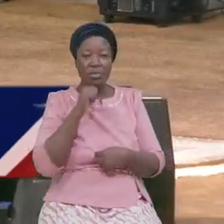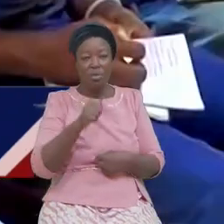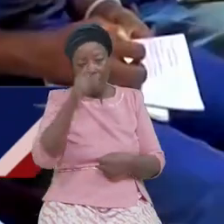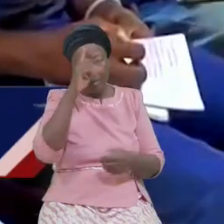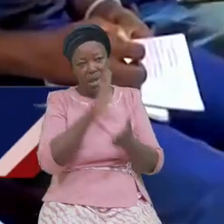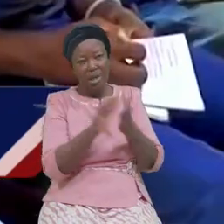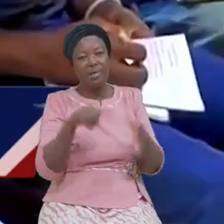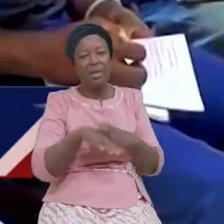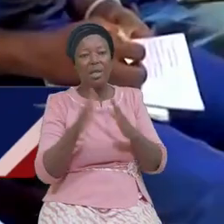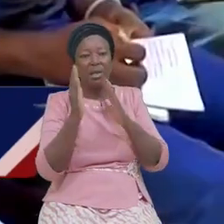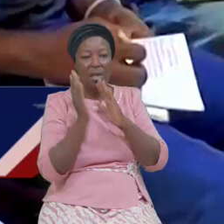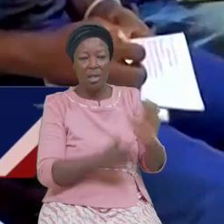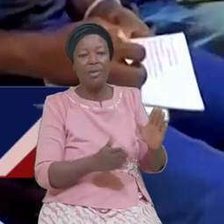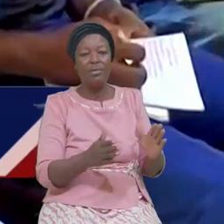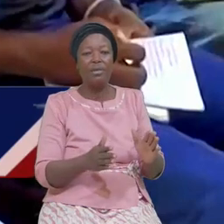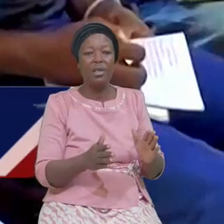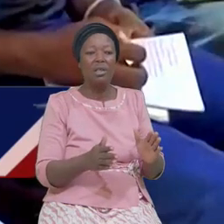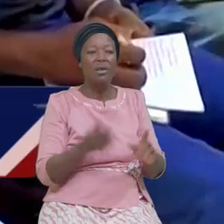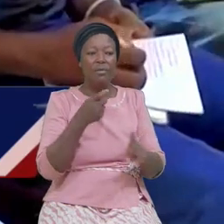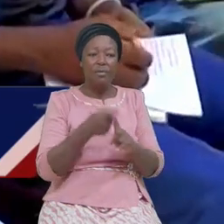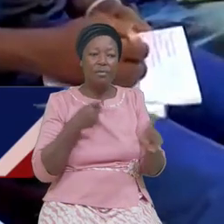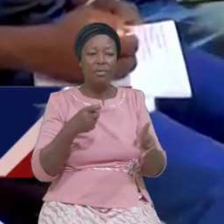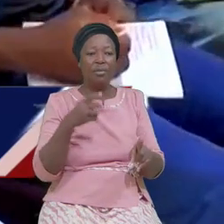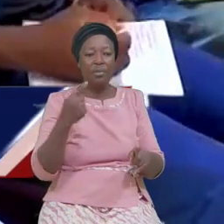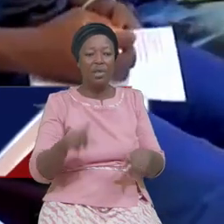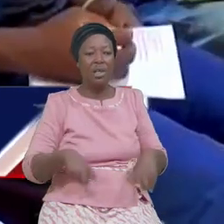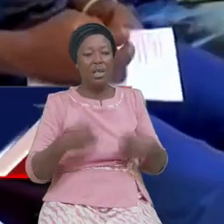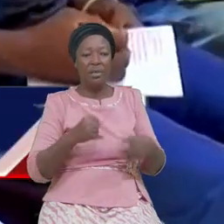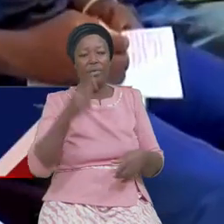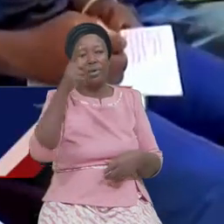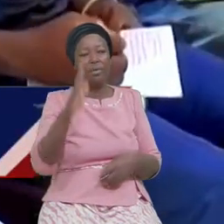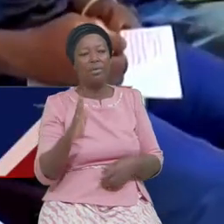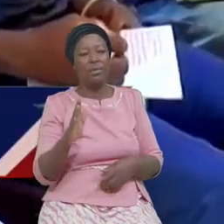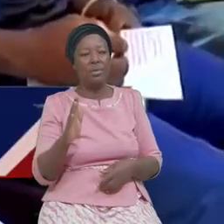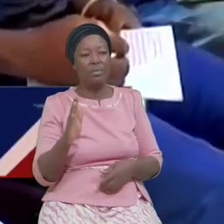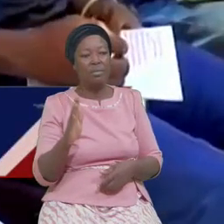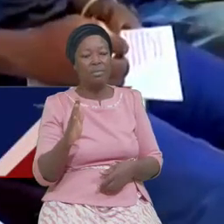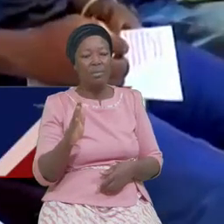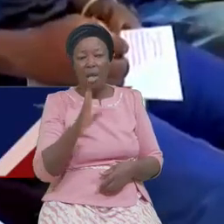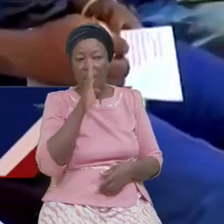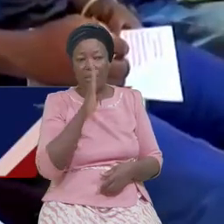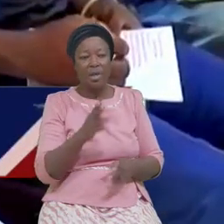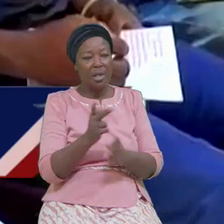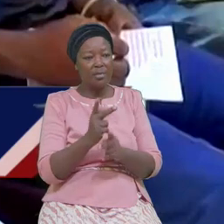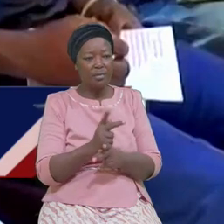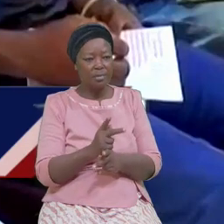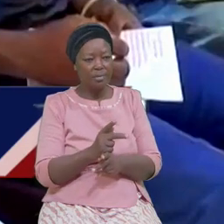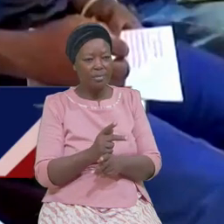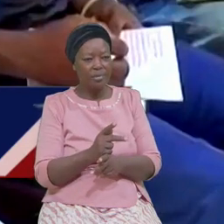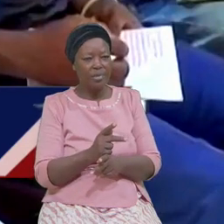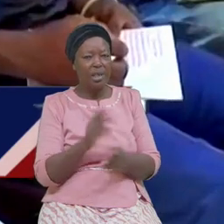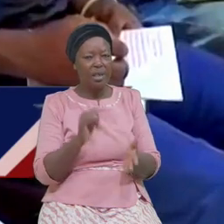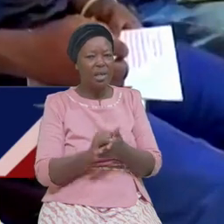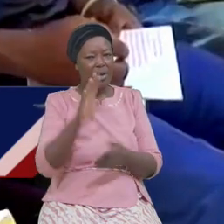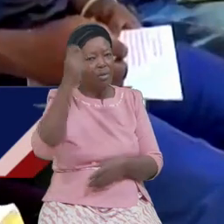in departing from the living God. Take heed that your mind